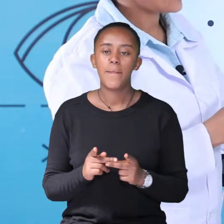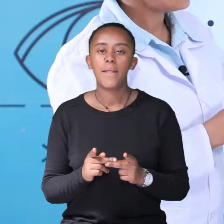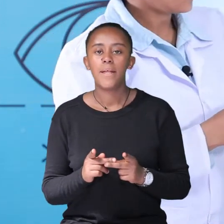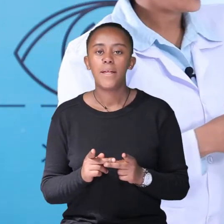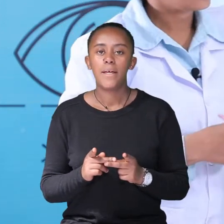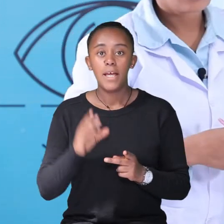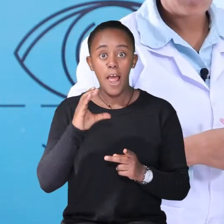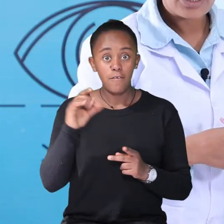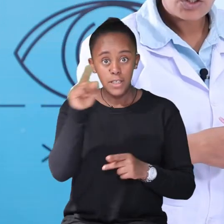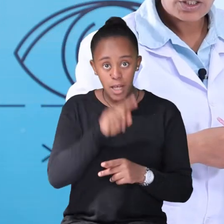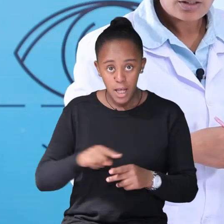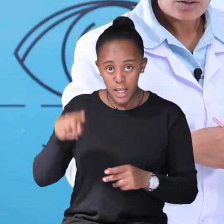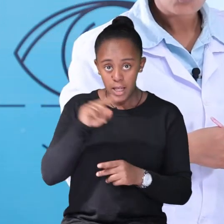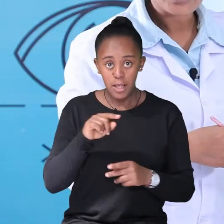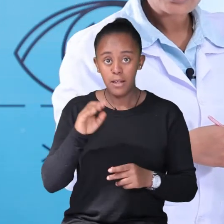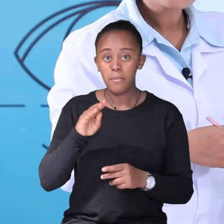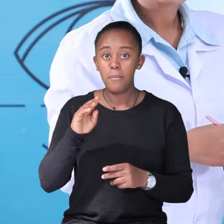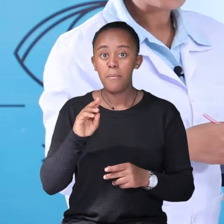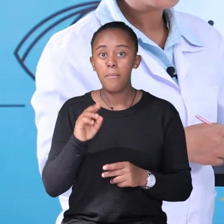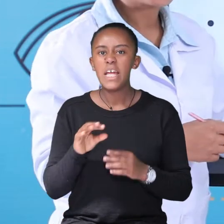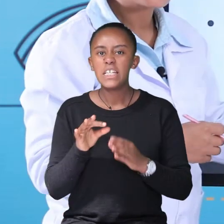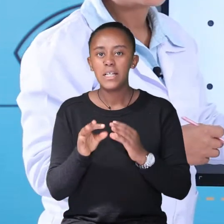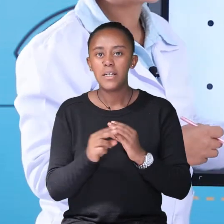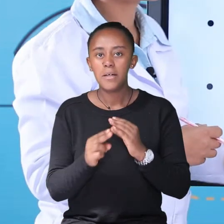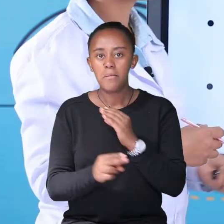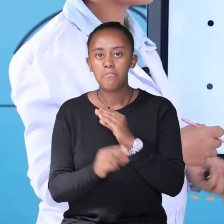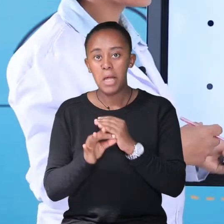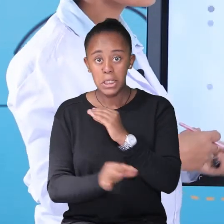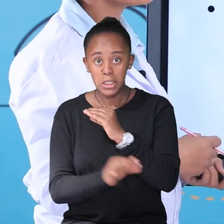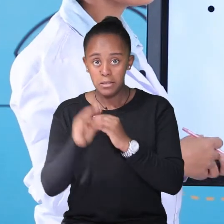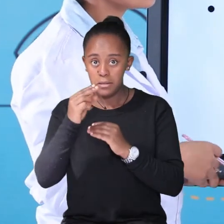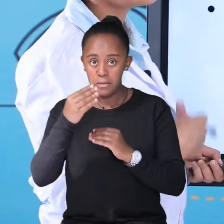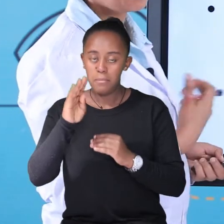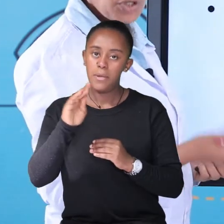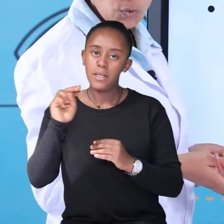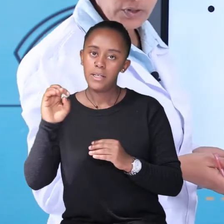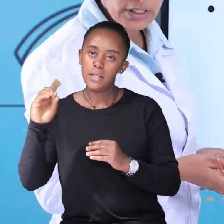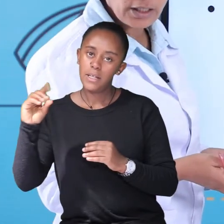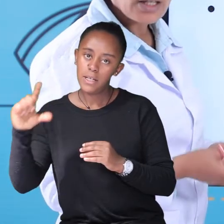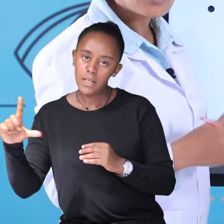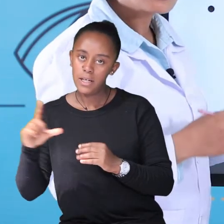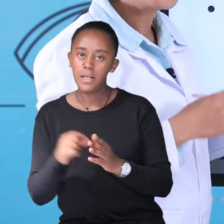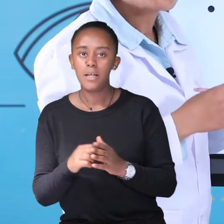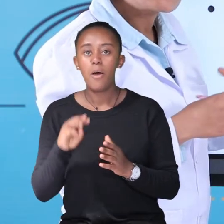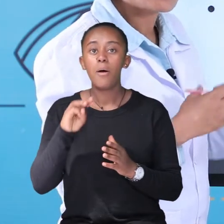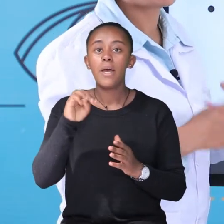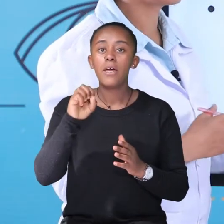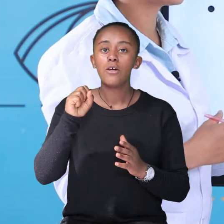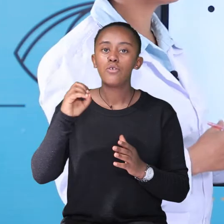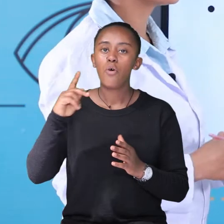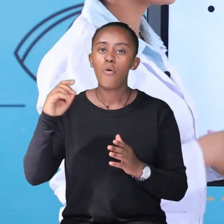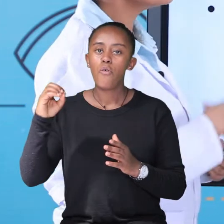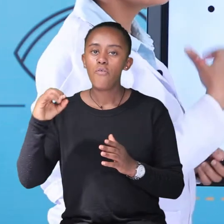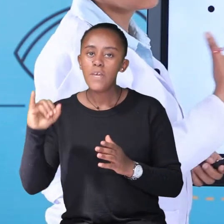Kelvin cycle occurs in the bundle sheath, whereas carbon dioxide fixation occurs in the mesophyll cell. This is one type